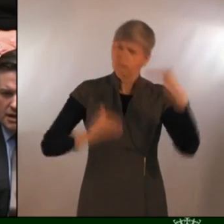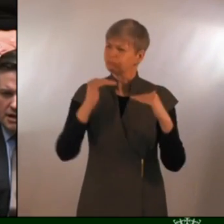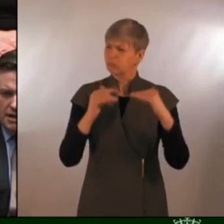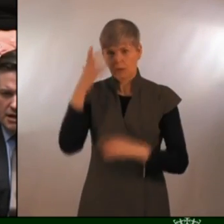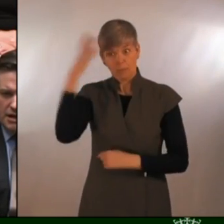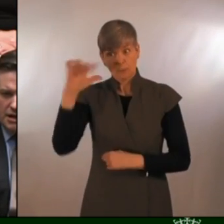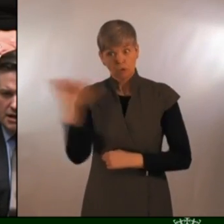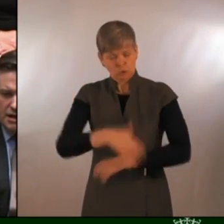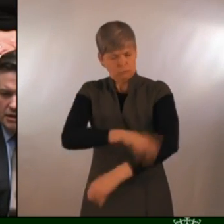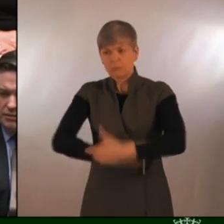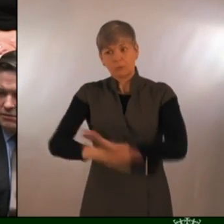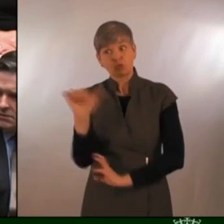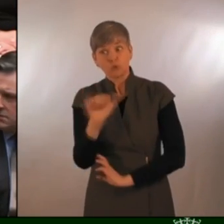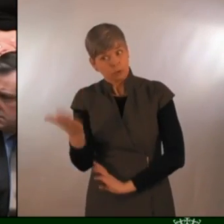it.